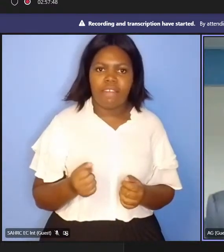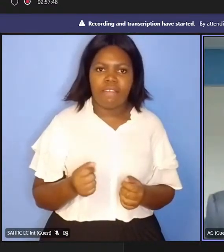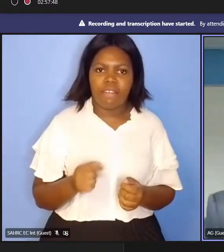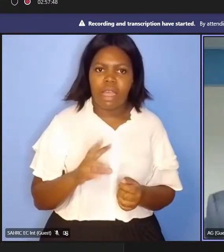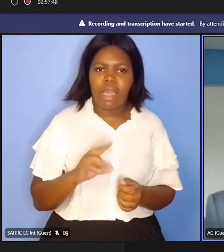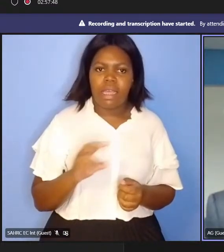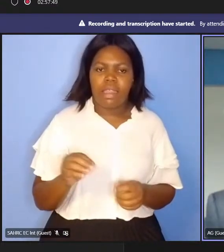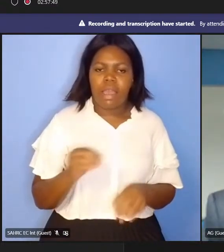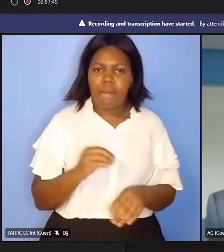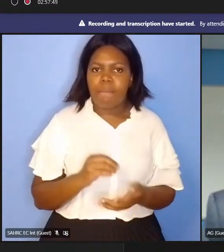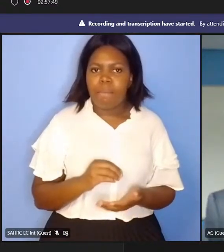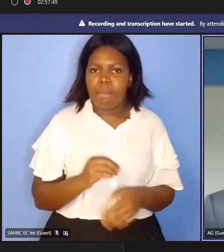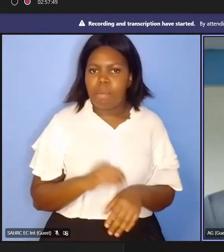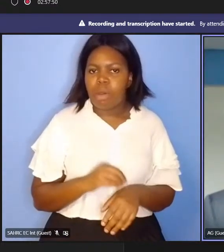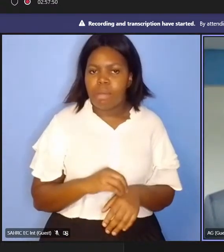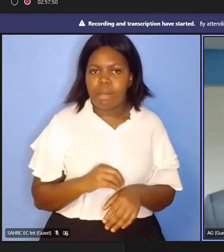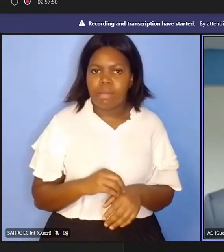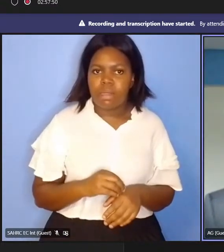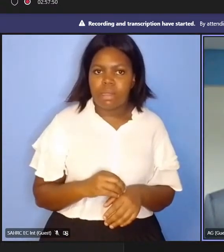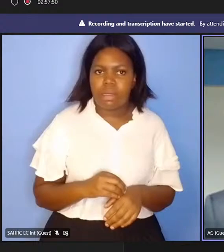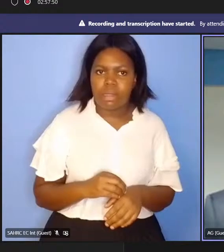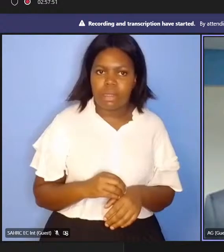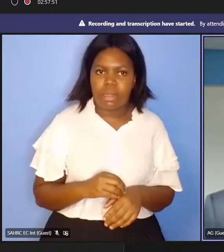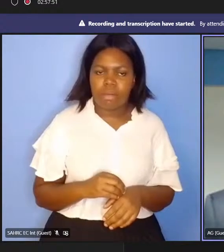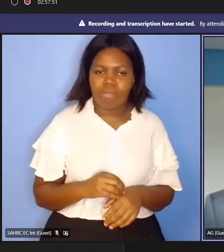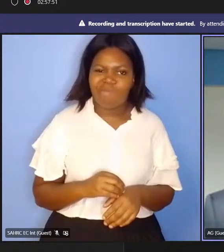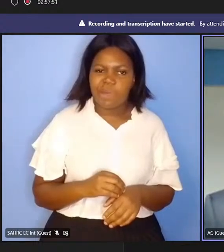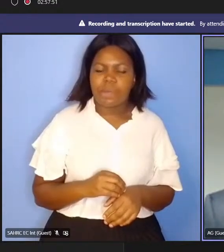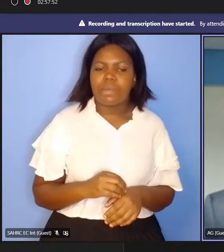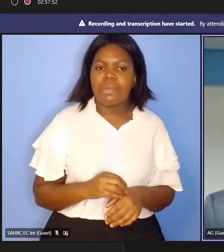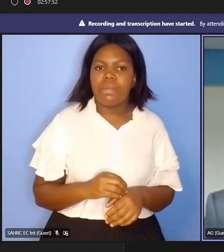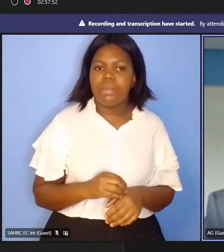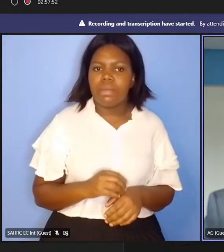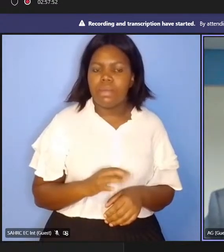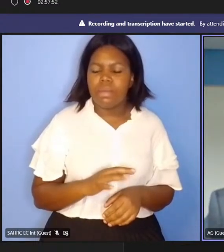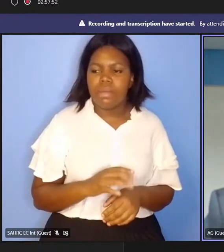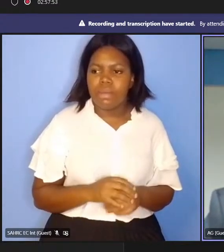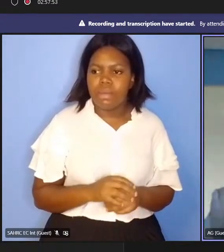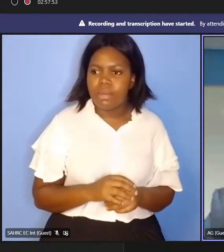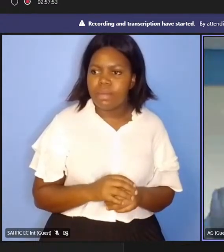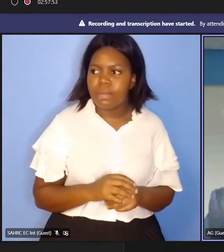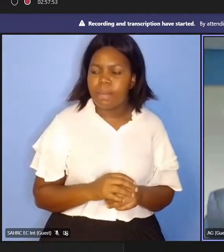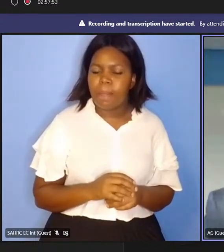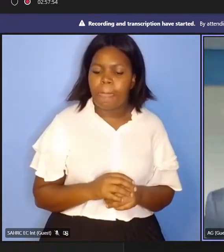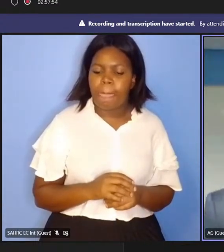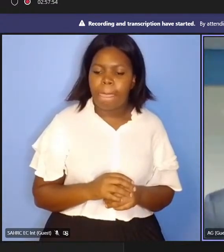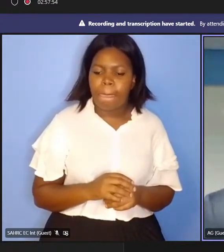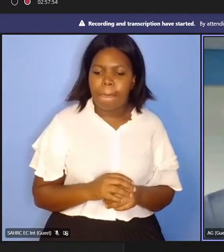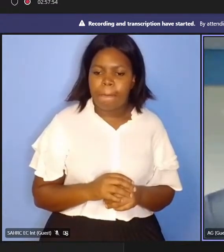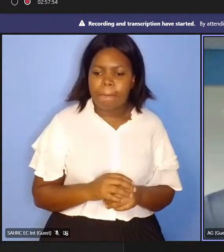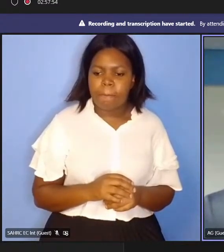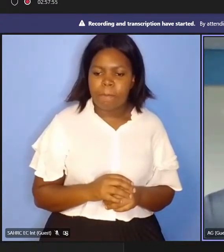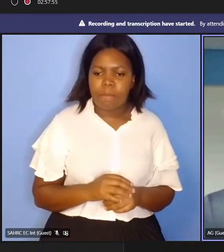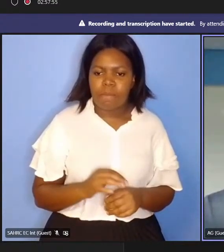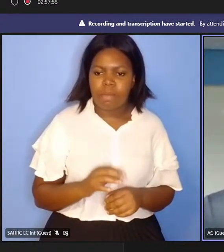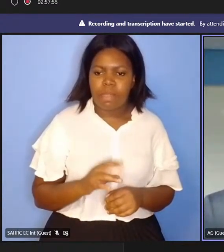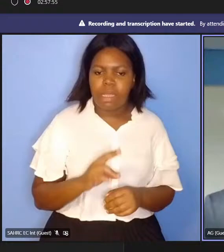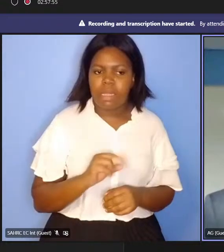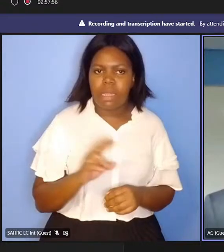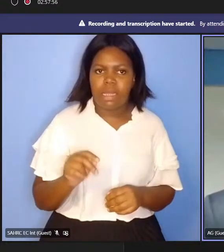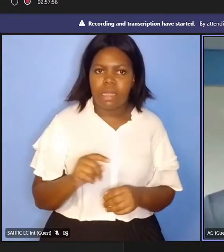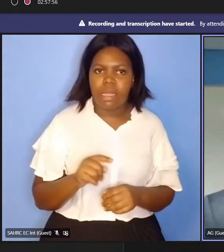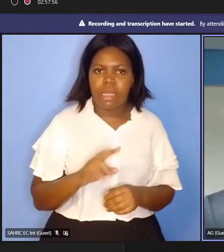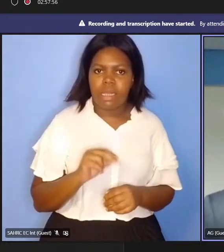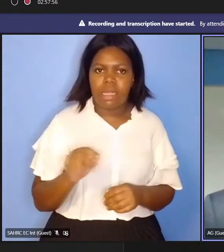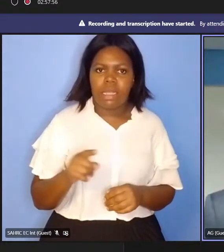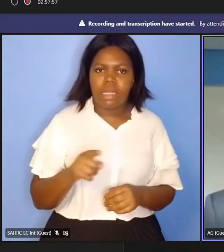there, with recognition, of course, to the CGE, but into our recommendations and directives. That's